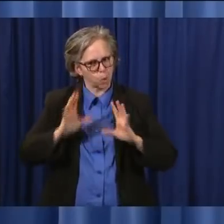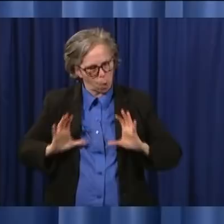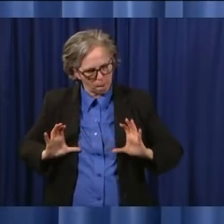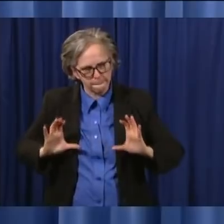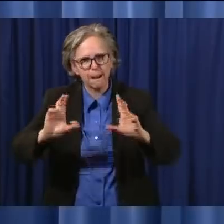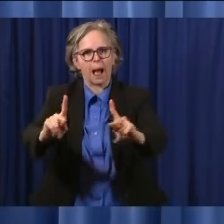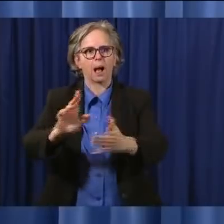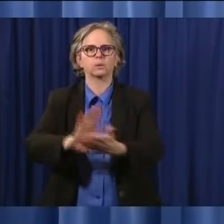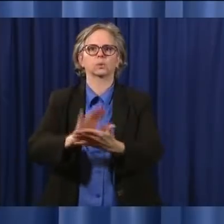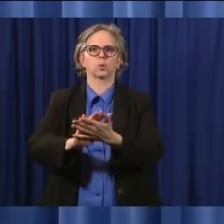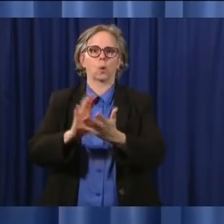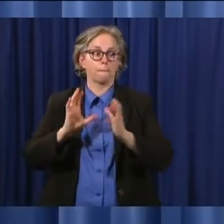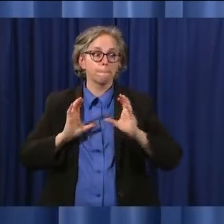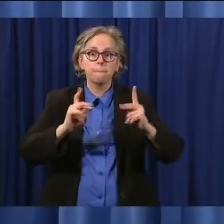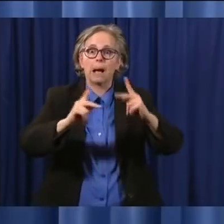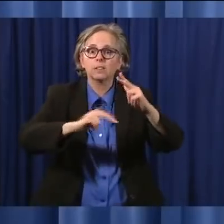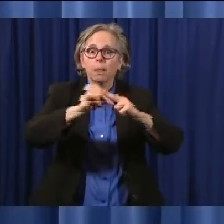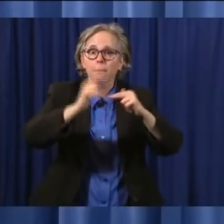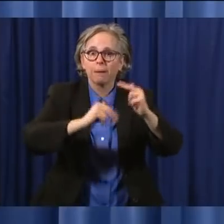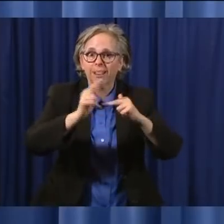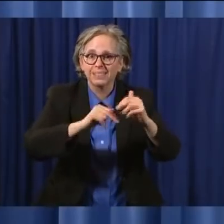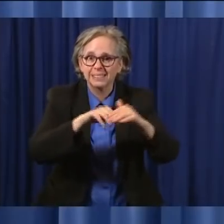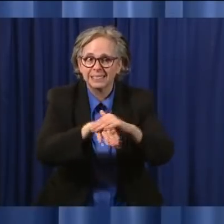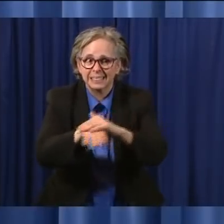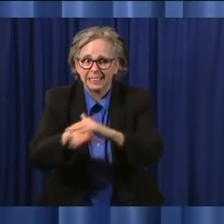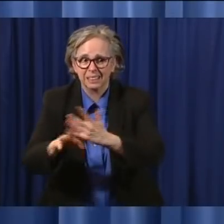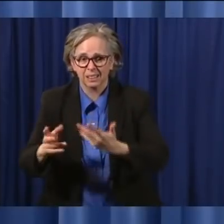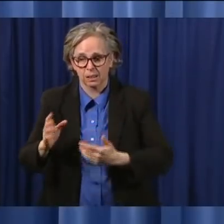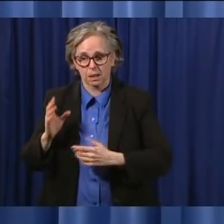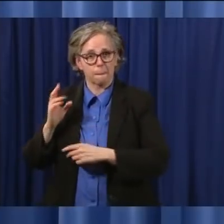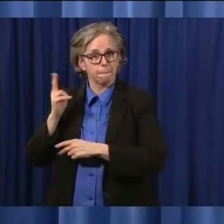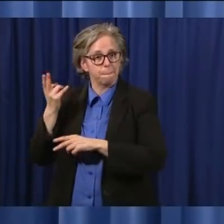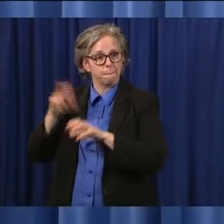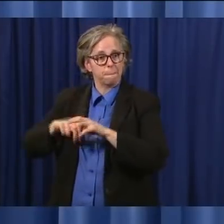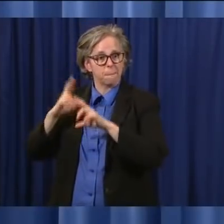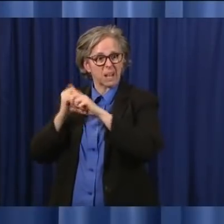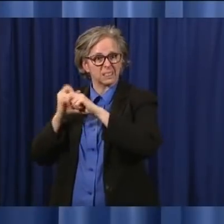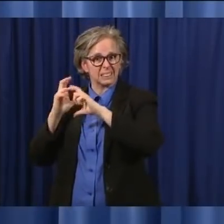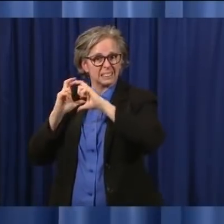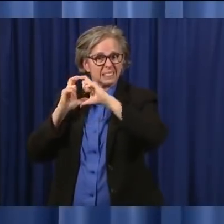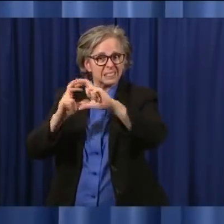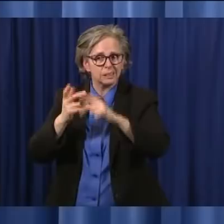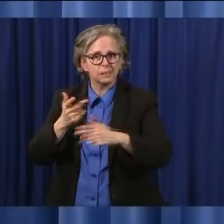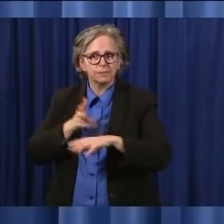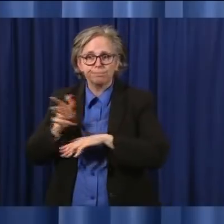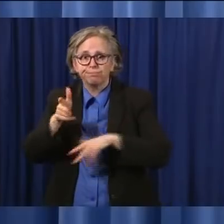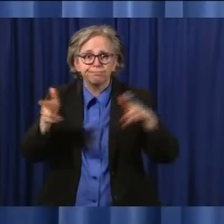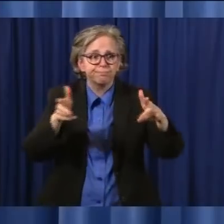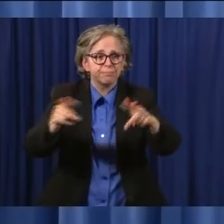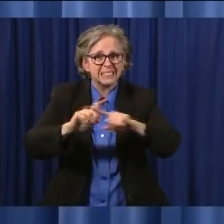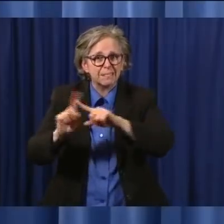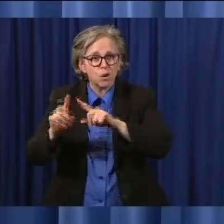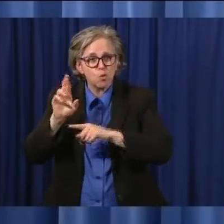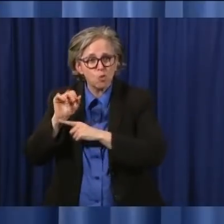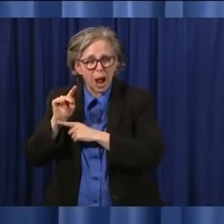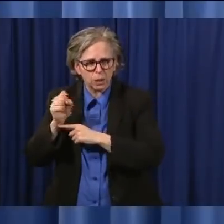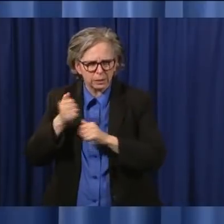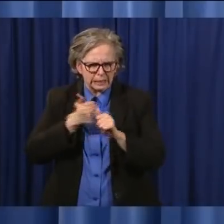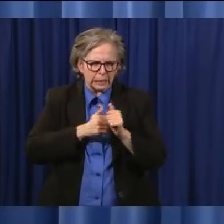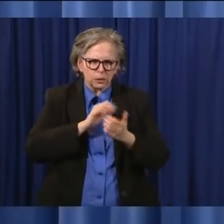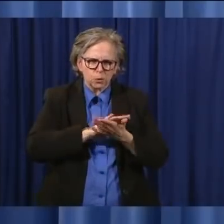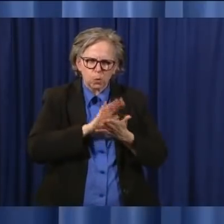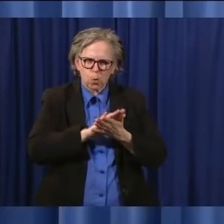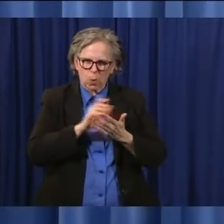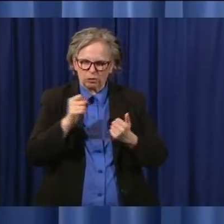can, if they go back to school in the fall, how they can protect the kids. And they're all working, I know, very, very hard on that. So we're going to have to